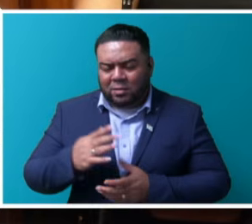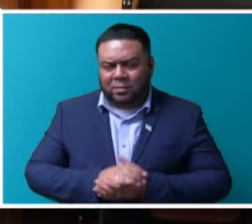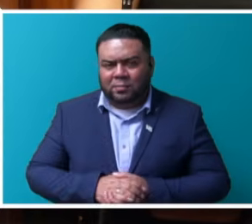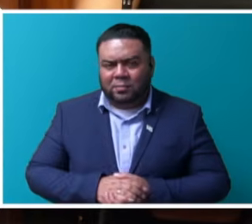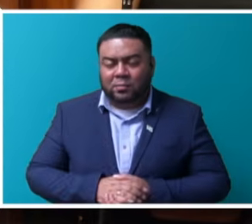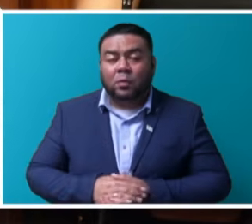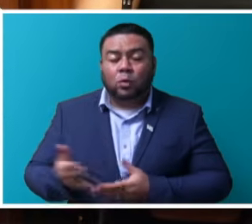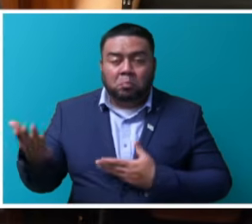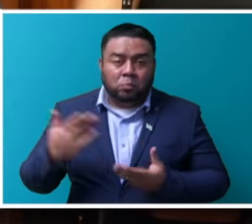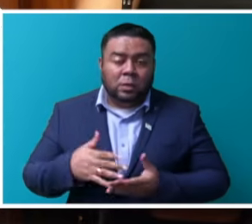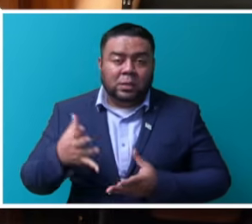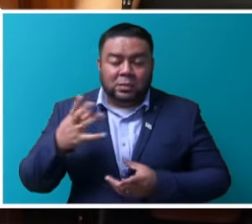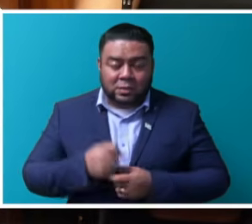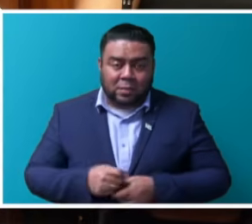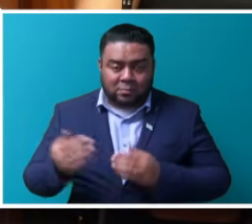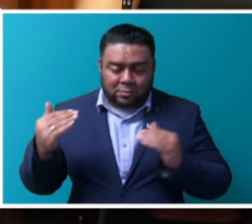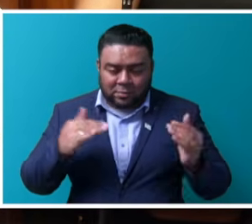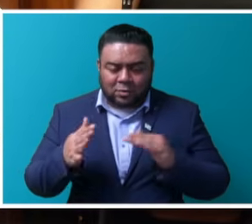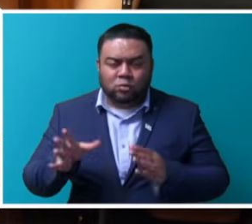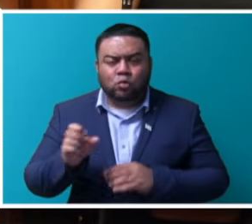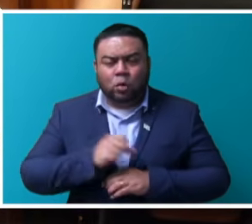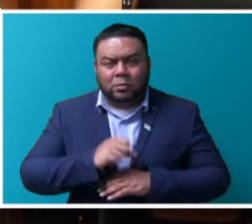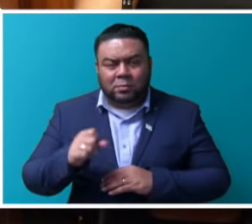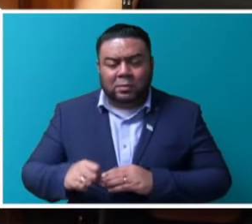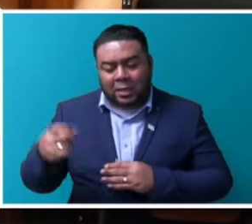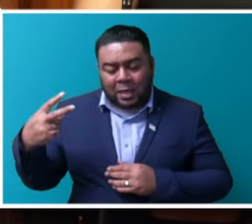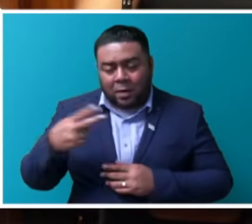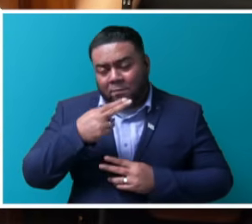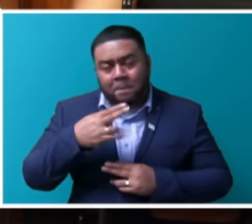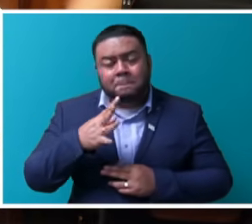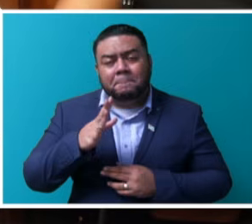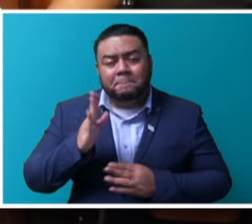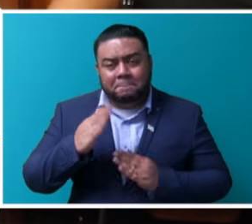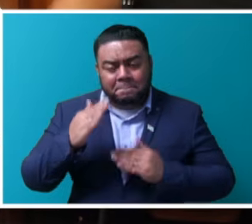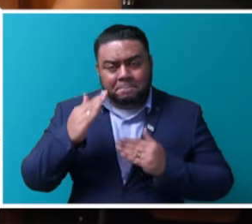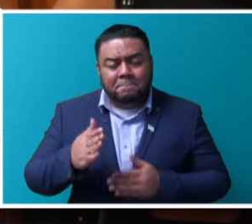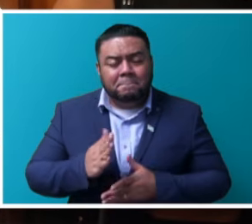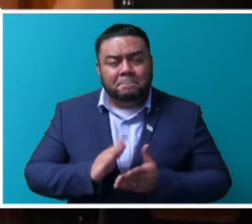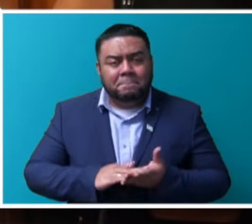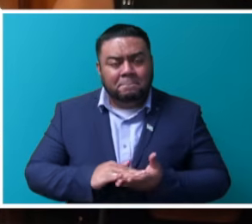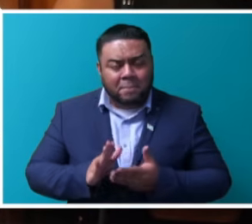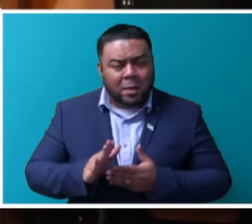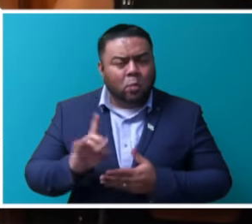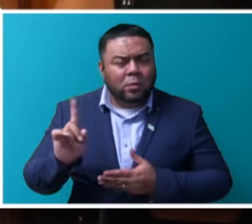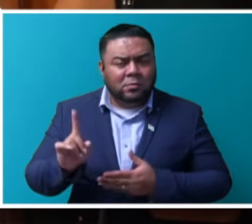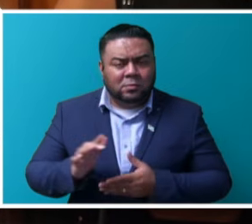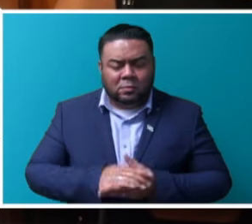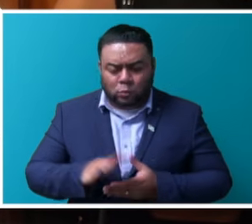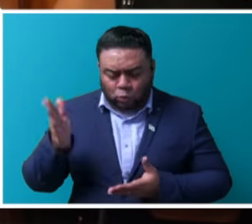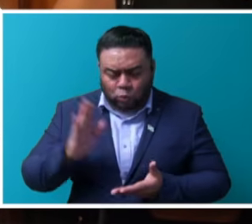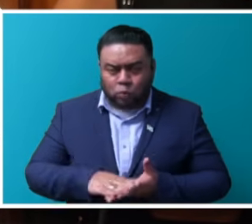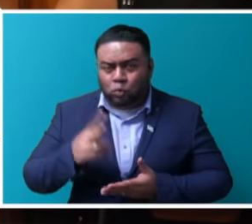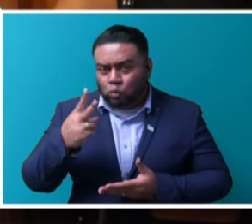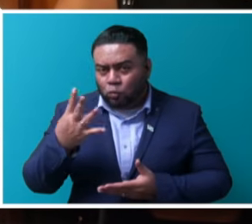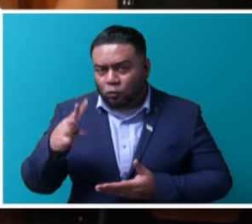To bring some equity in our scholarship scheme, the cut-off mark for students from rural and maritime zones will be reduced to